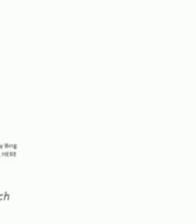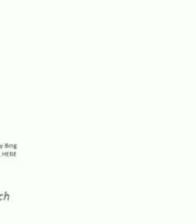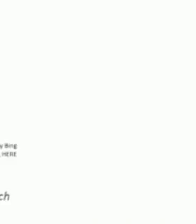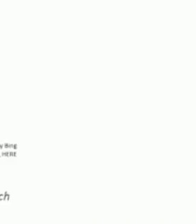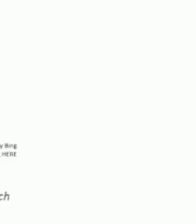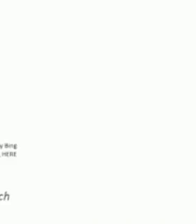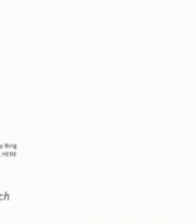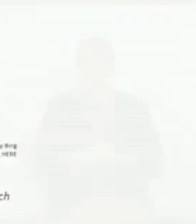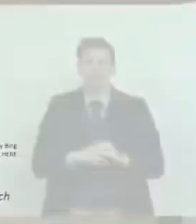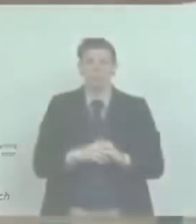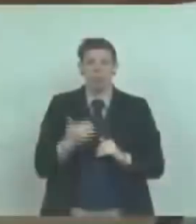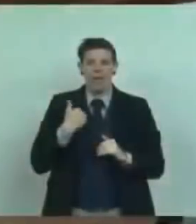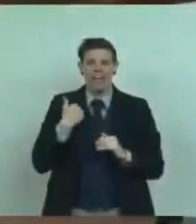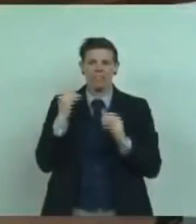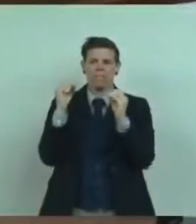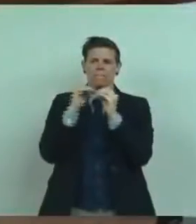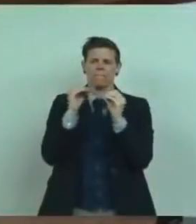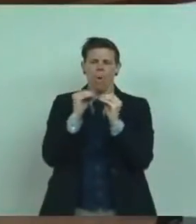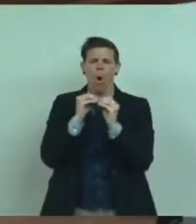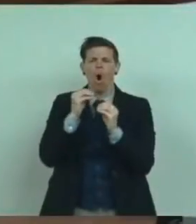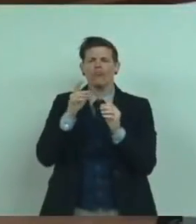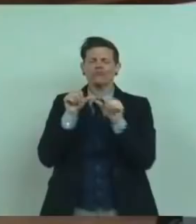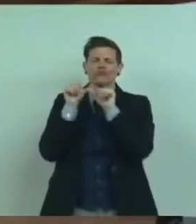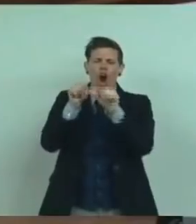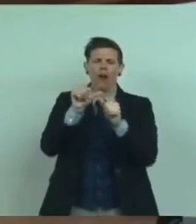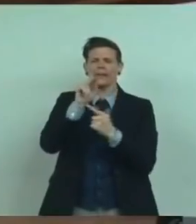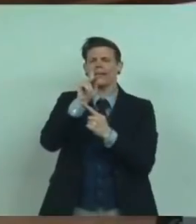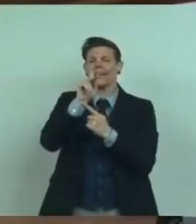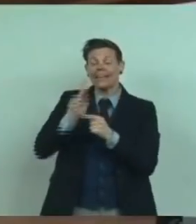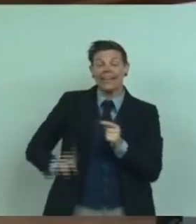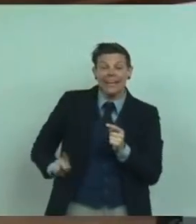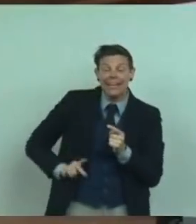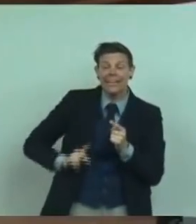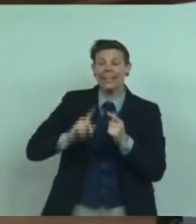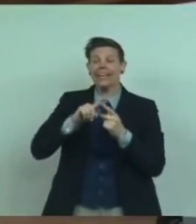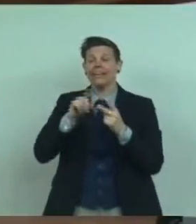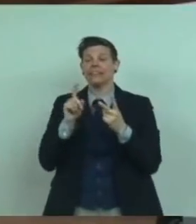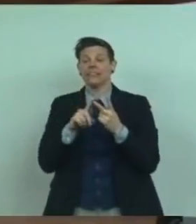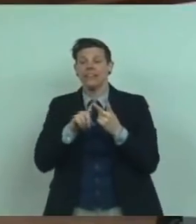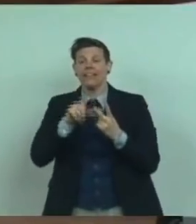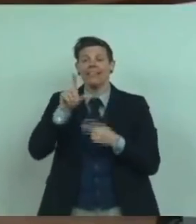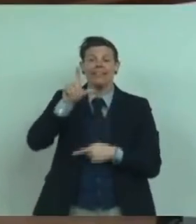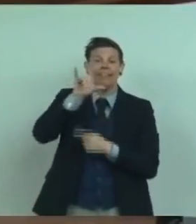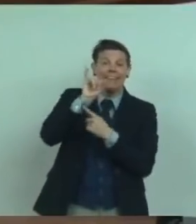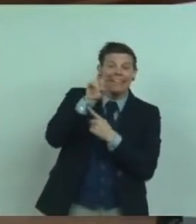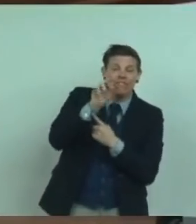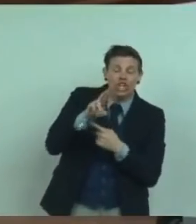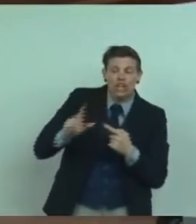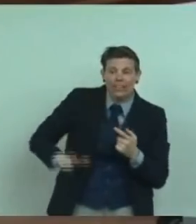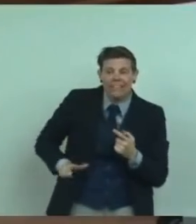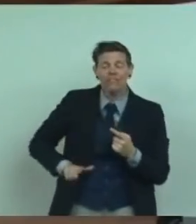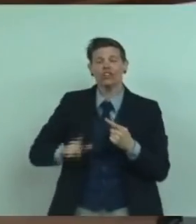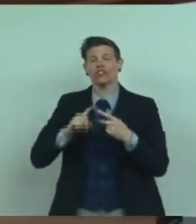death with COVID. We're number 7 in America for diabetes, which increases risk of